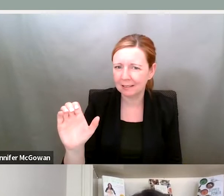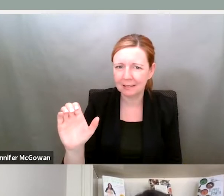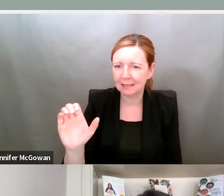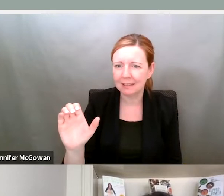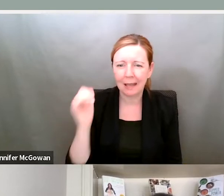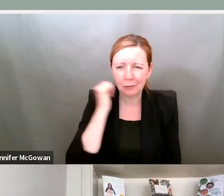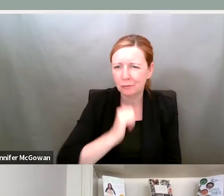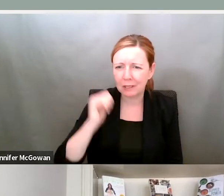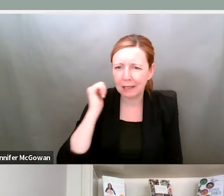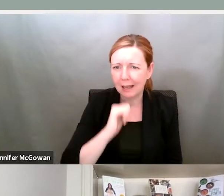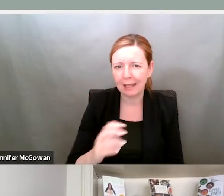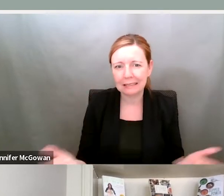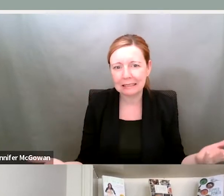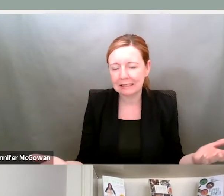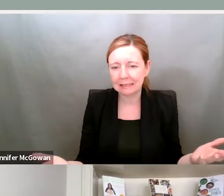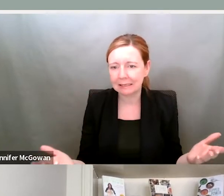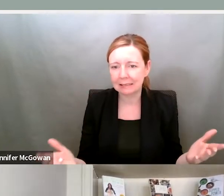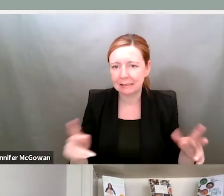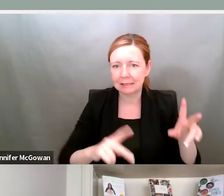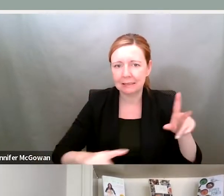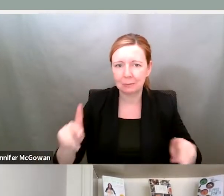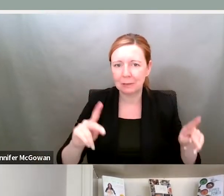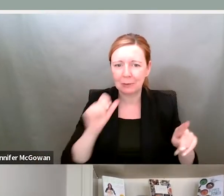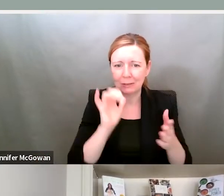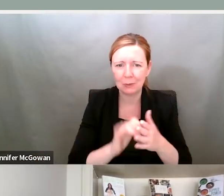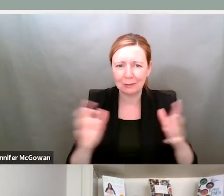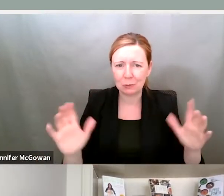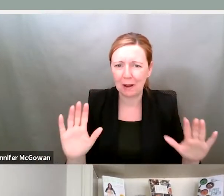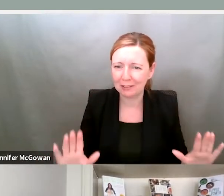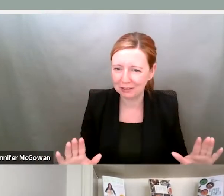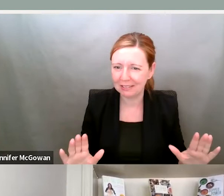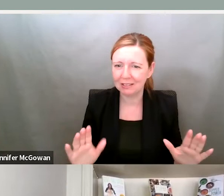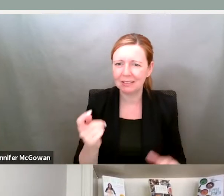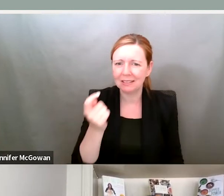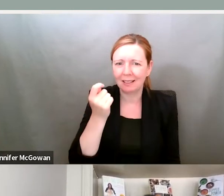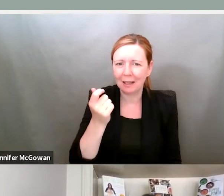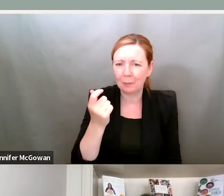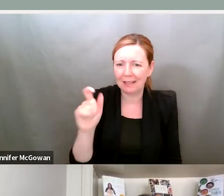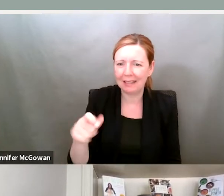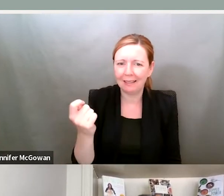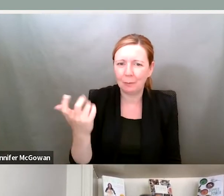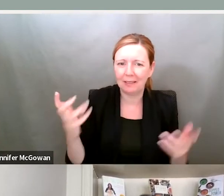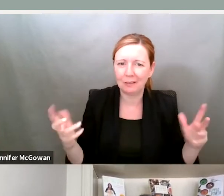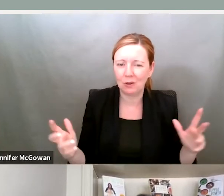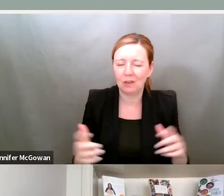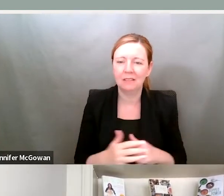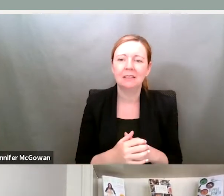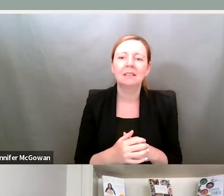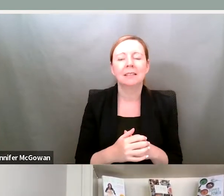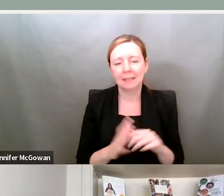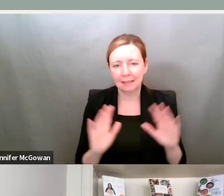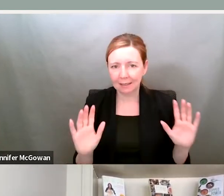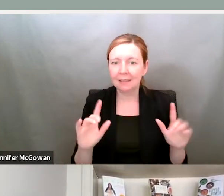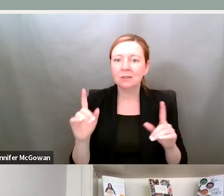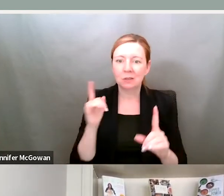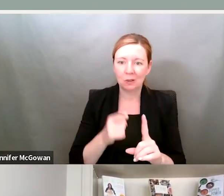alone. And I've yet to meet somebody who that's just too much of a good thing. It's just too much. So yeah, so when